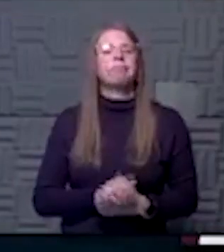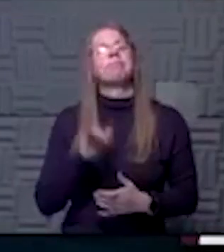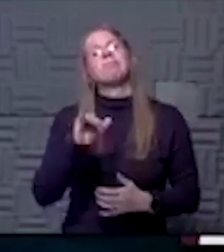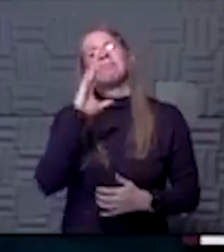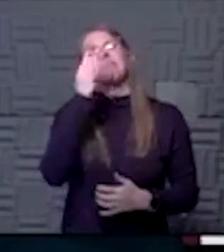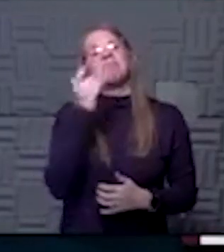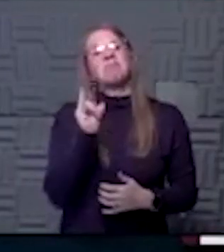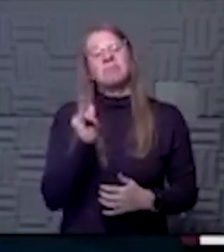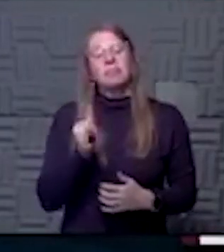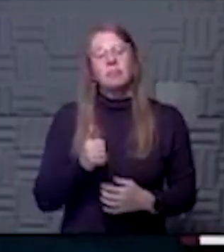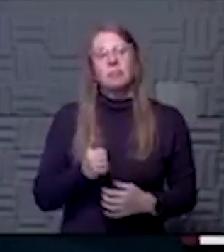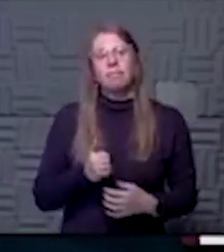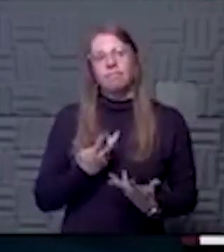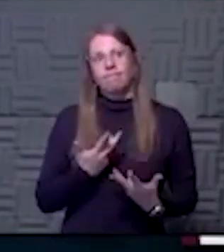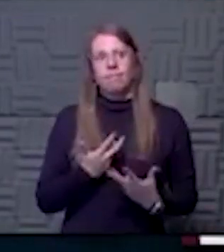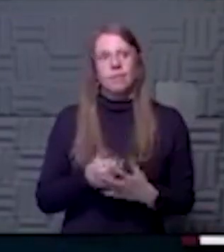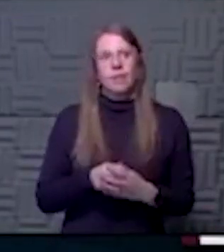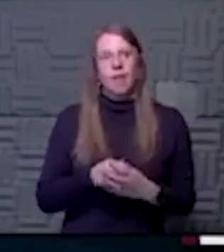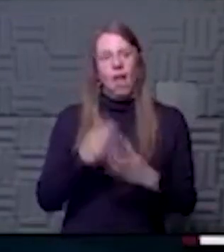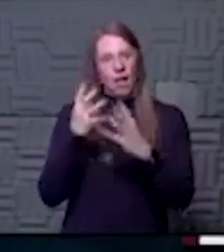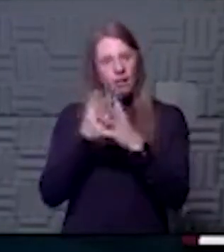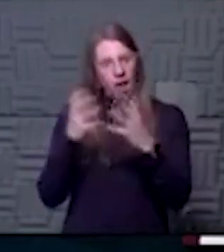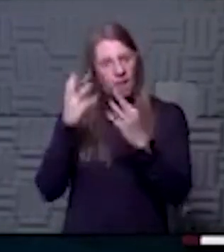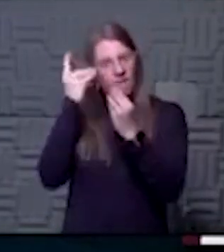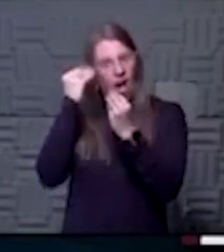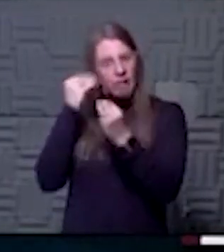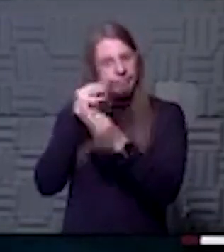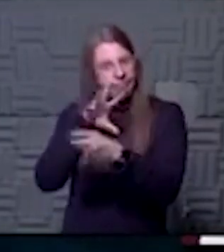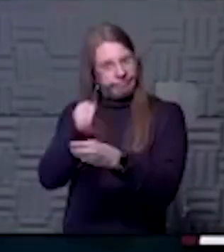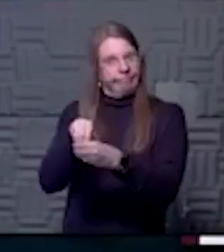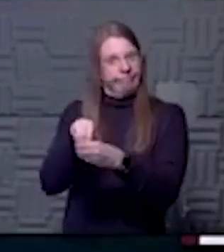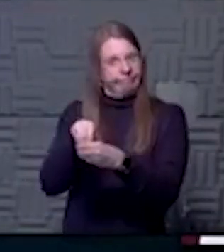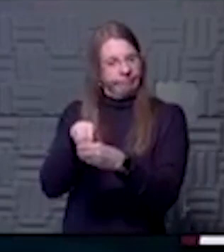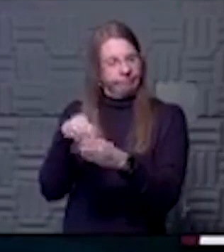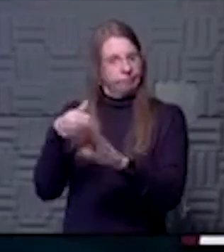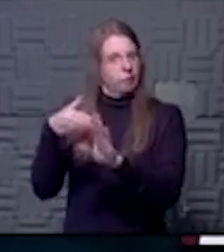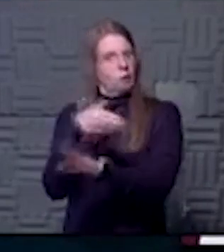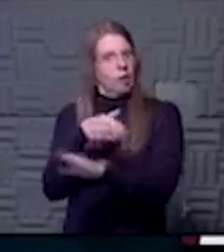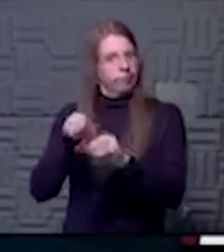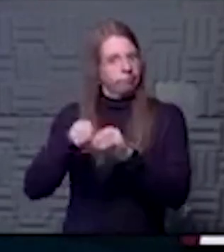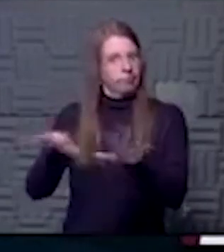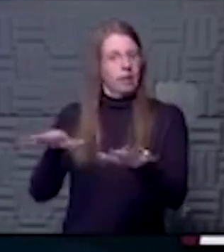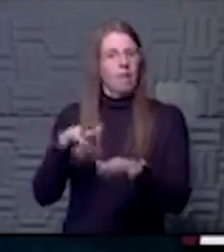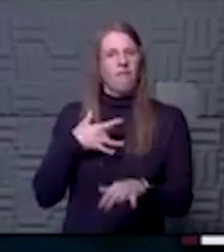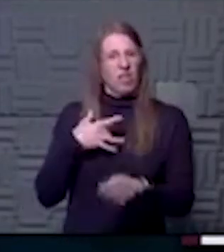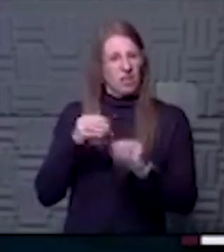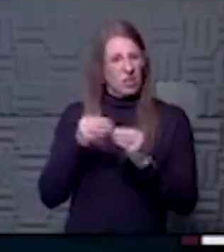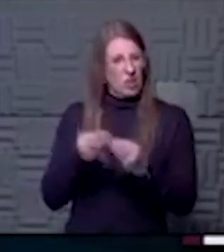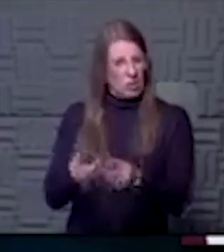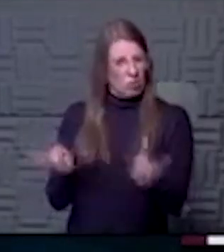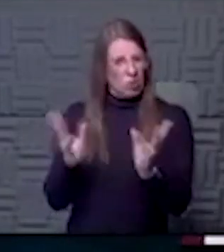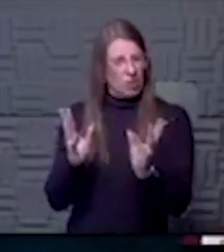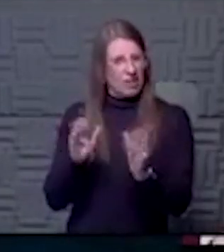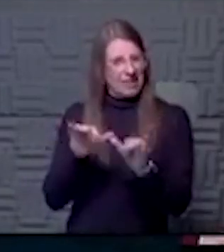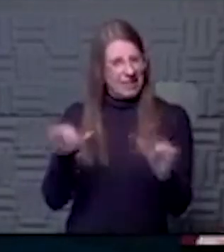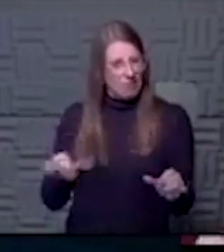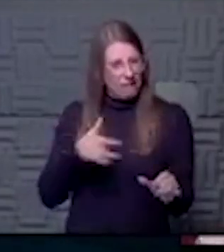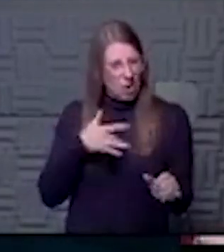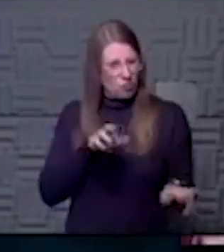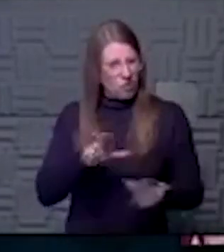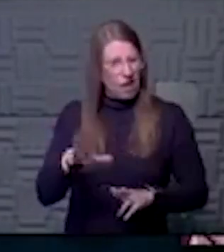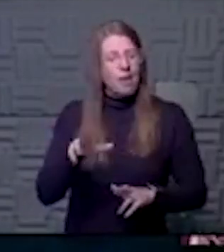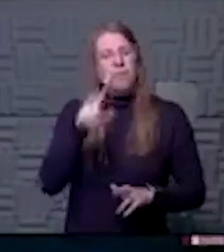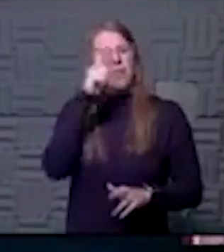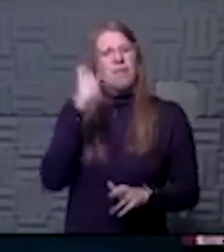sounds like you all have put a lot of thought in this. How do you feel about the distribution system? Do you feel like we're ready? I mean, because it feels a lot